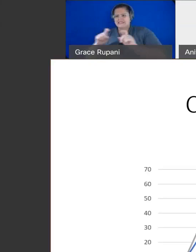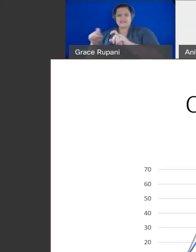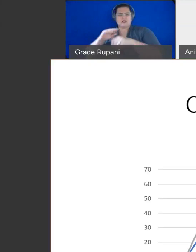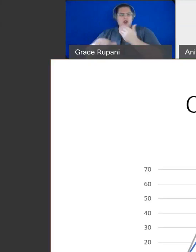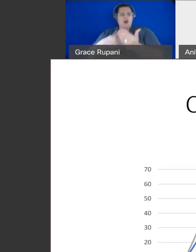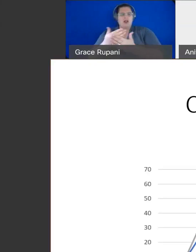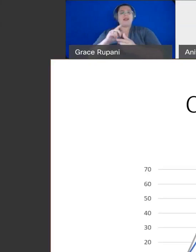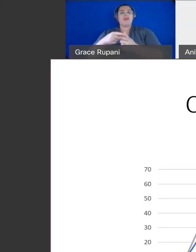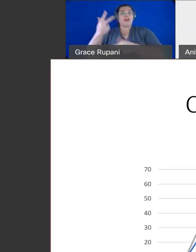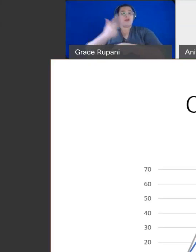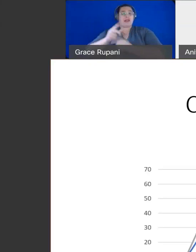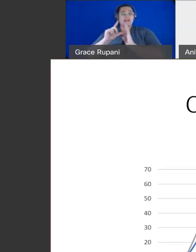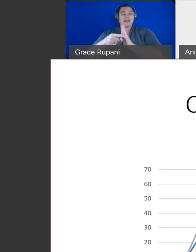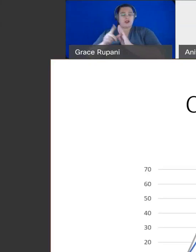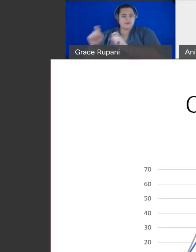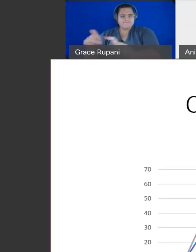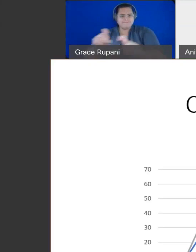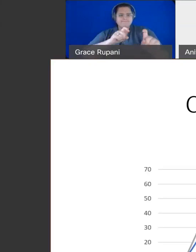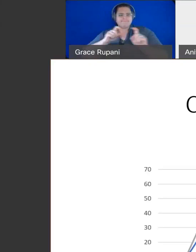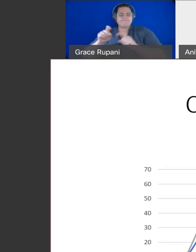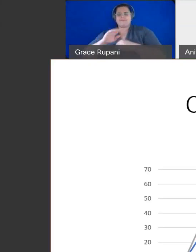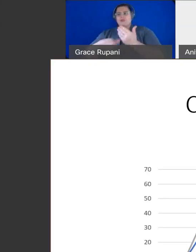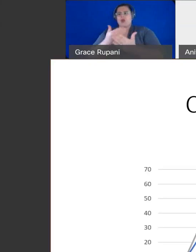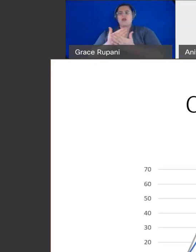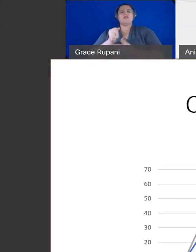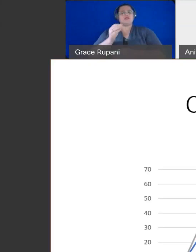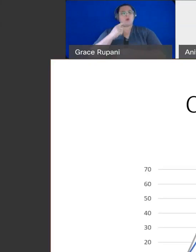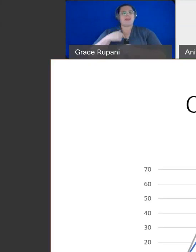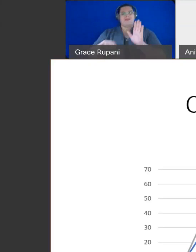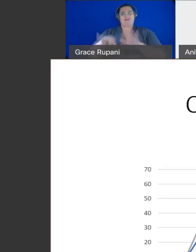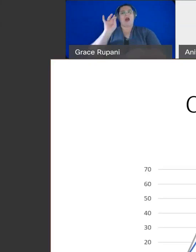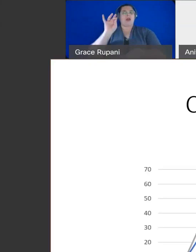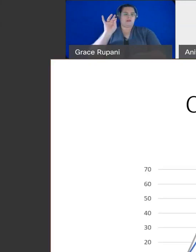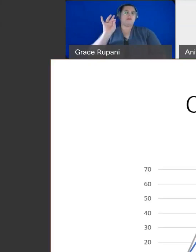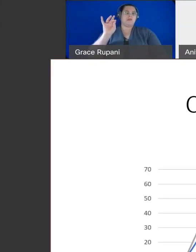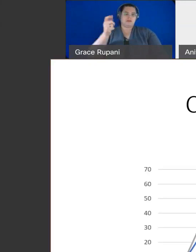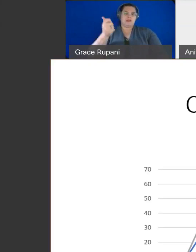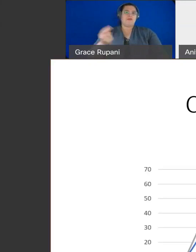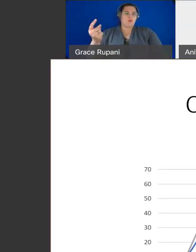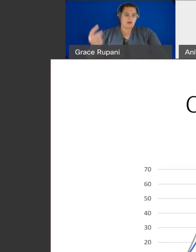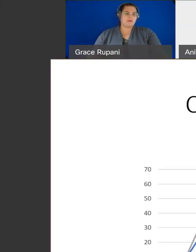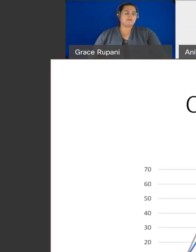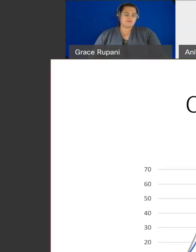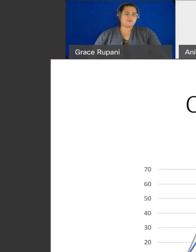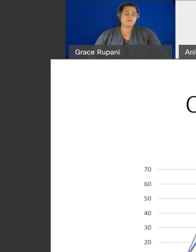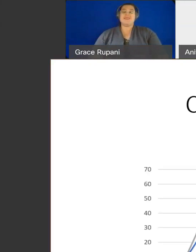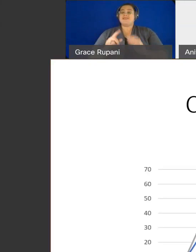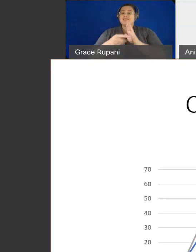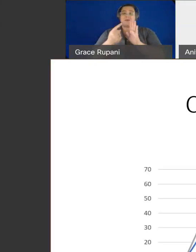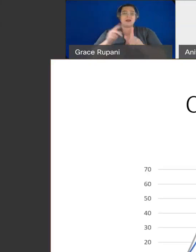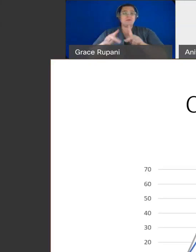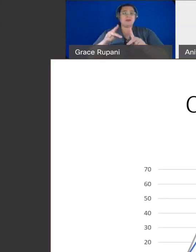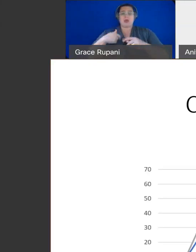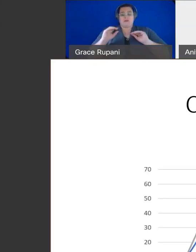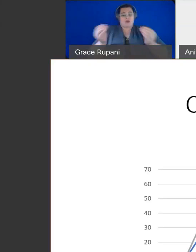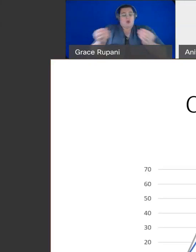who have contracted it. In some instances, it has been people who are asymptomatic, and we're monitoring them